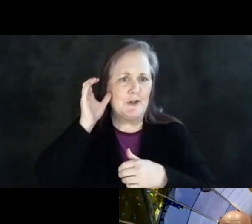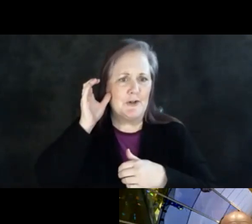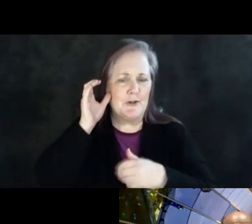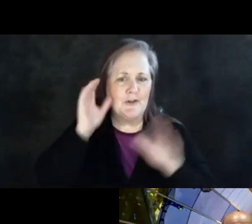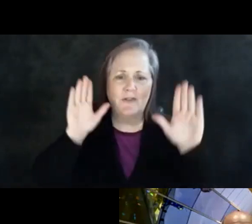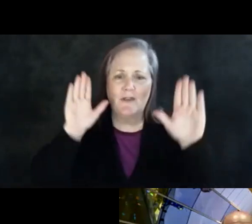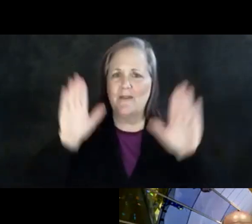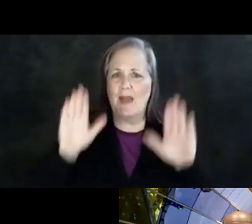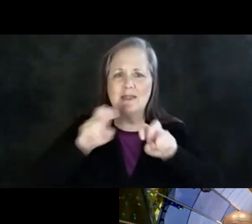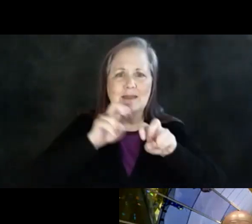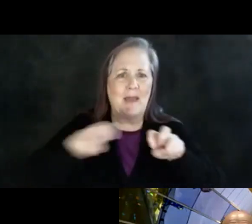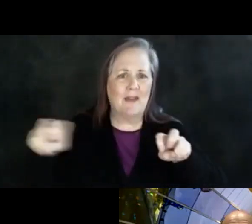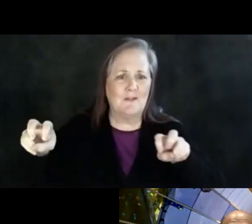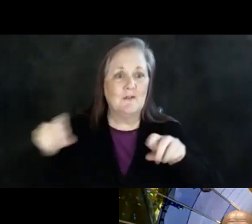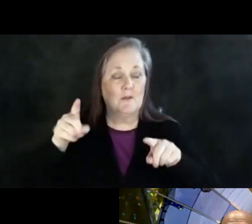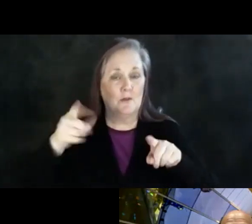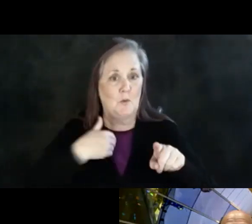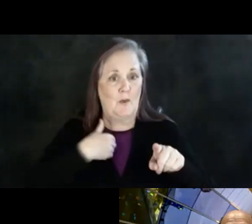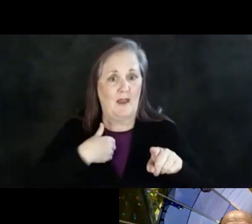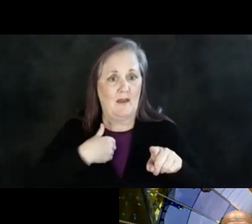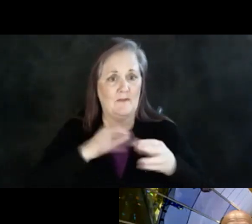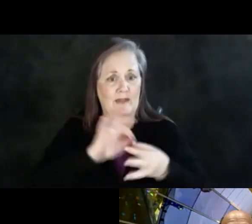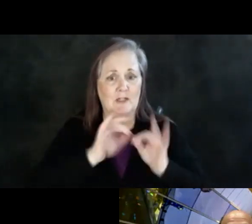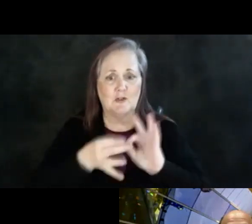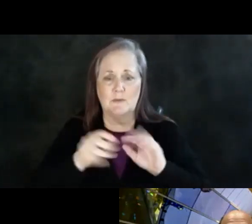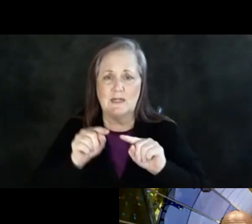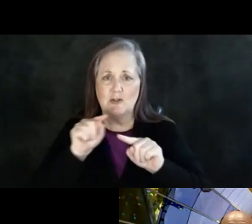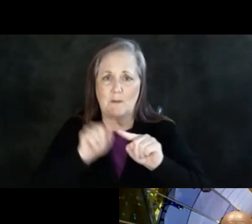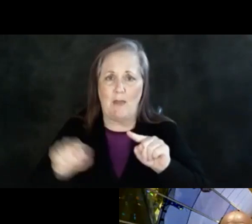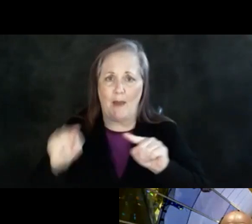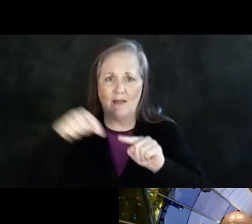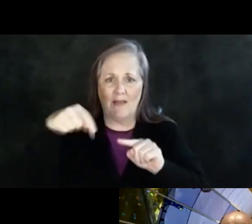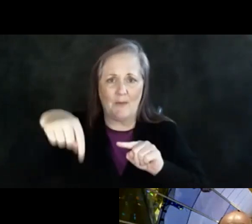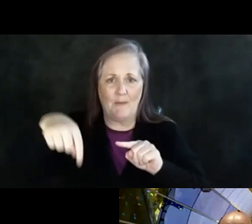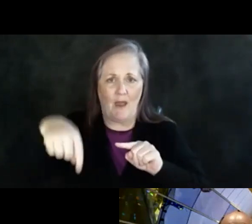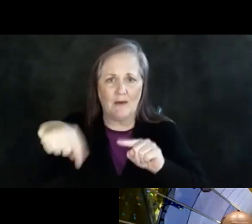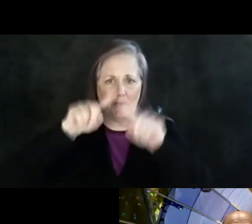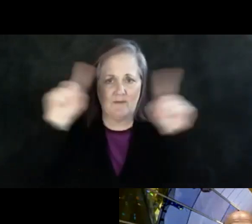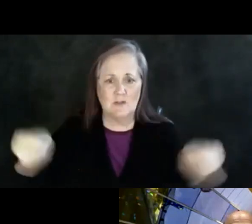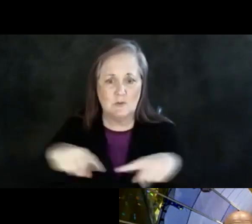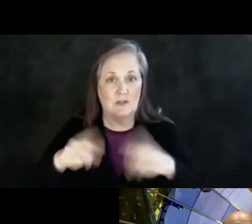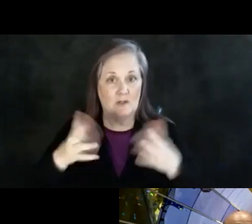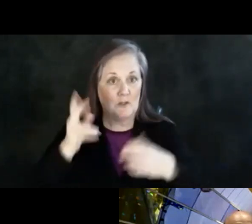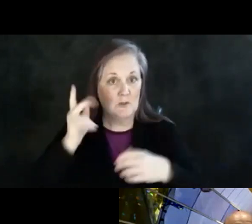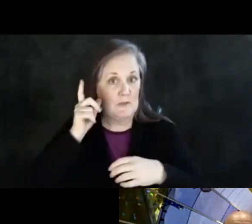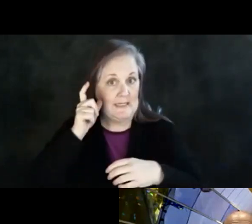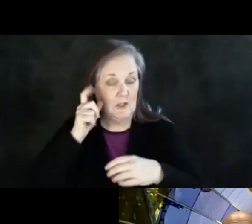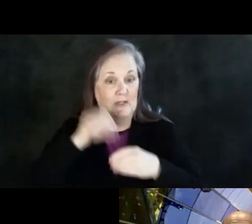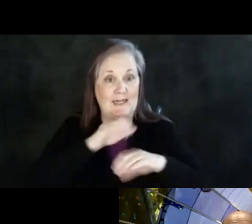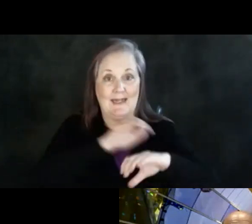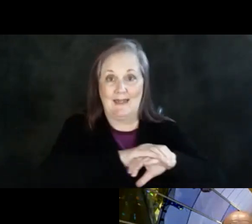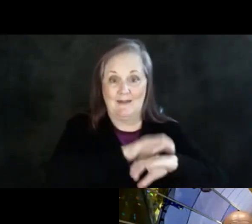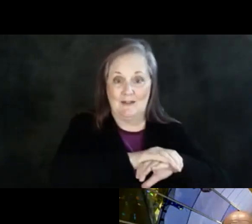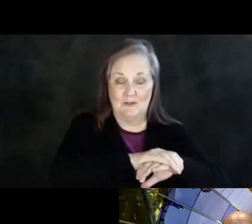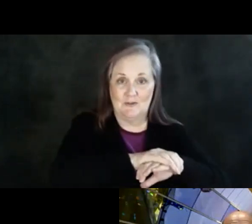fabulous panelists. You have an interpretation bubble at the bottom of your screen, and if you'd like to hear the panelists in English,